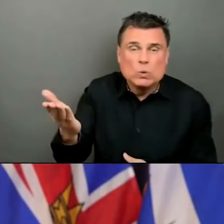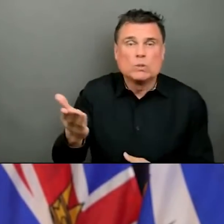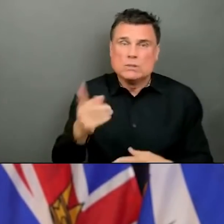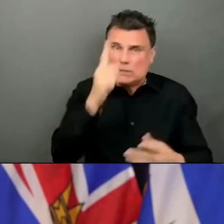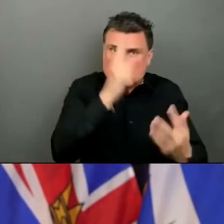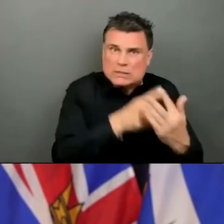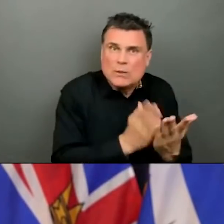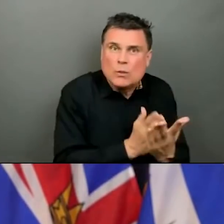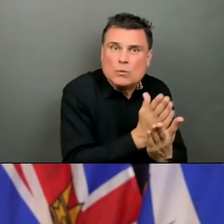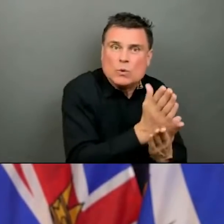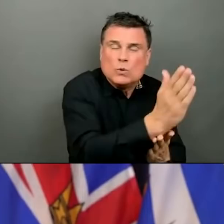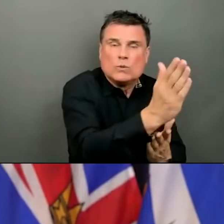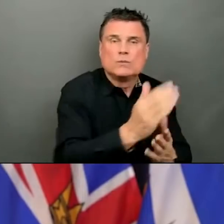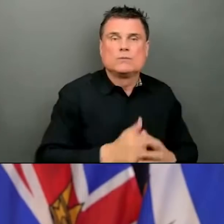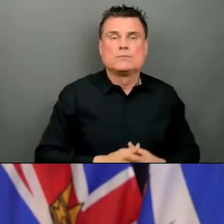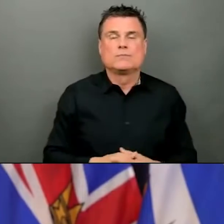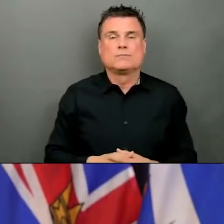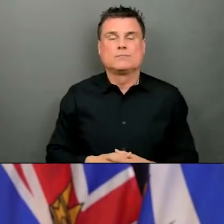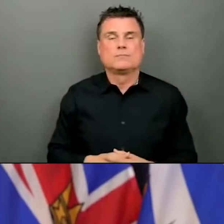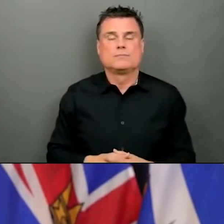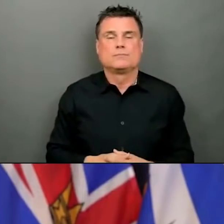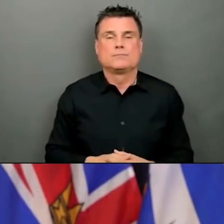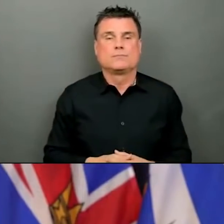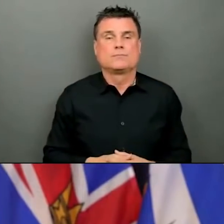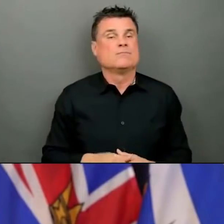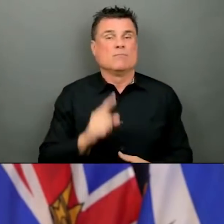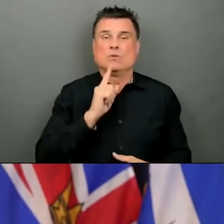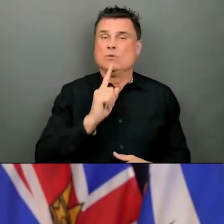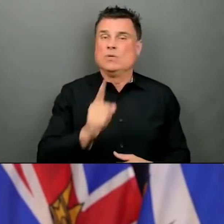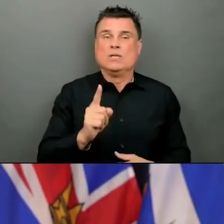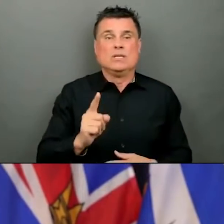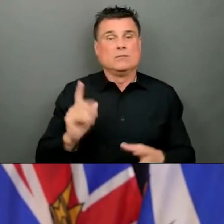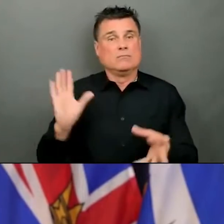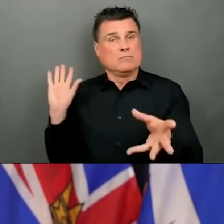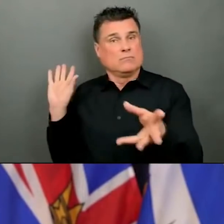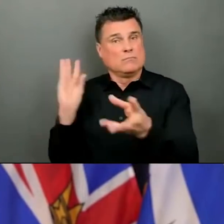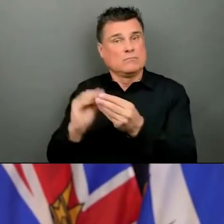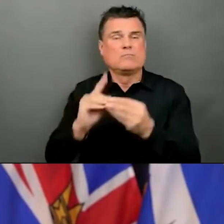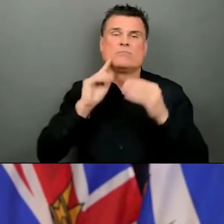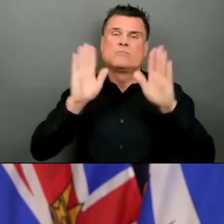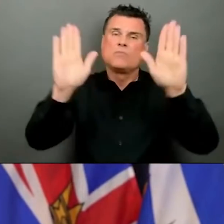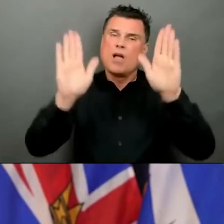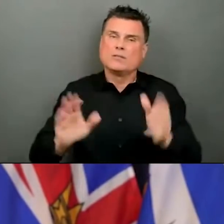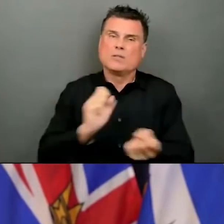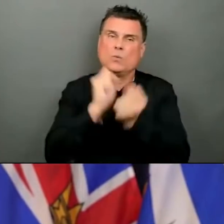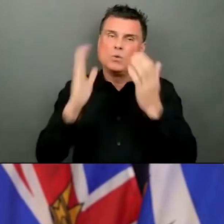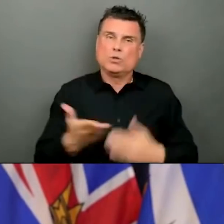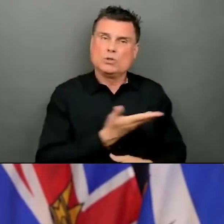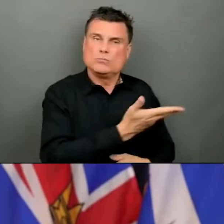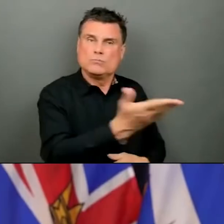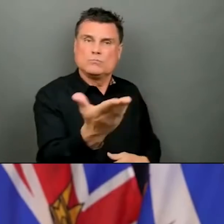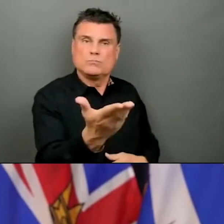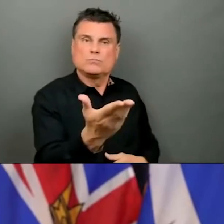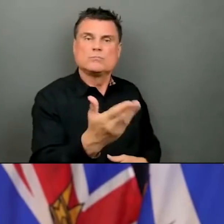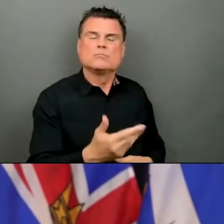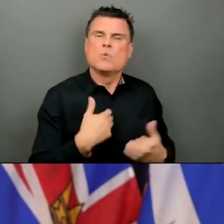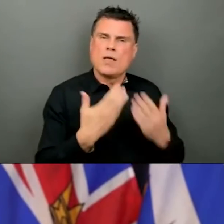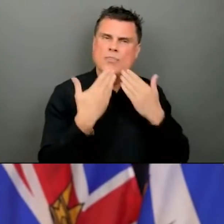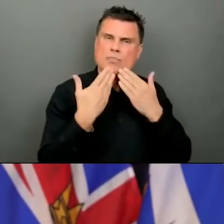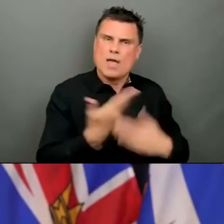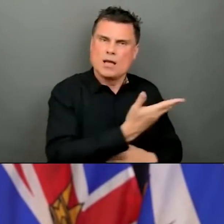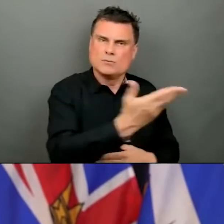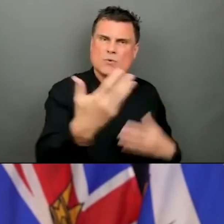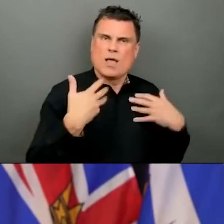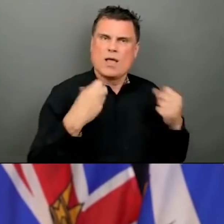An absolutely extraordinary effort by extraordinary people, and I thank them from the bottom of my heart. So how do we get through the next couple